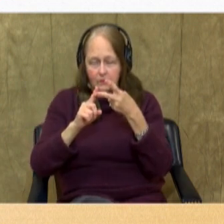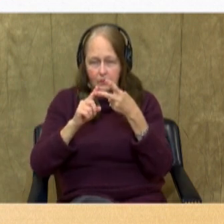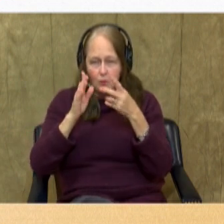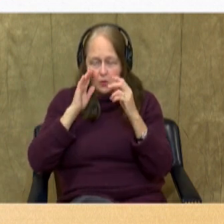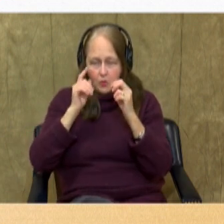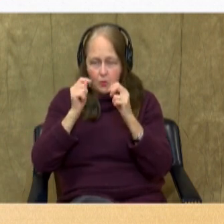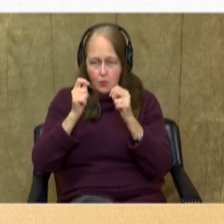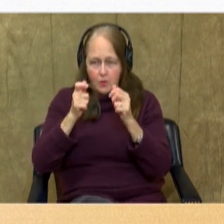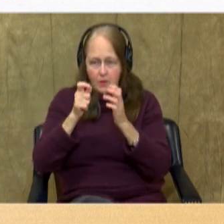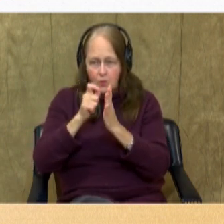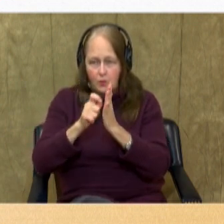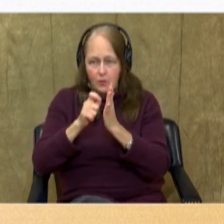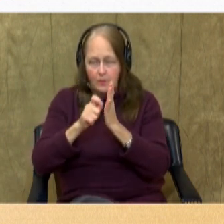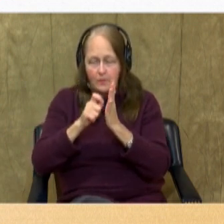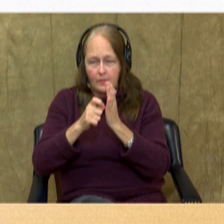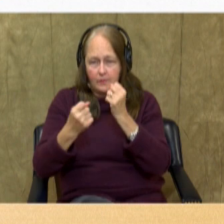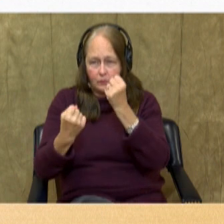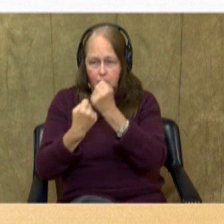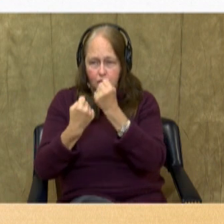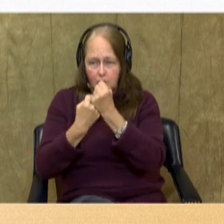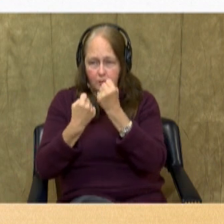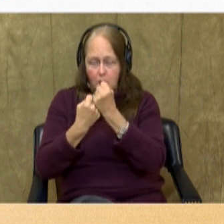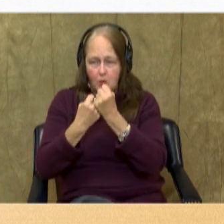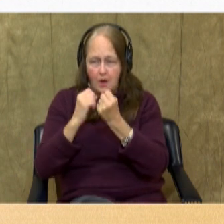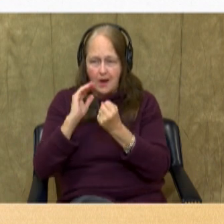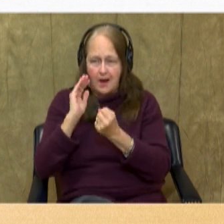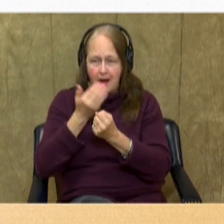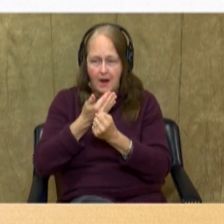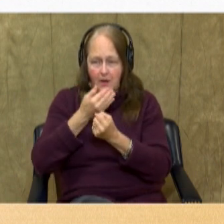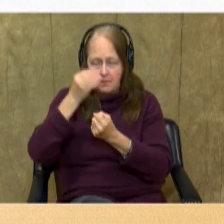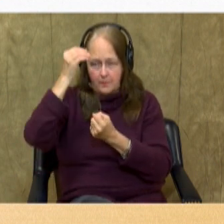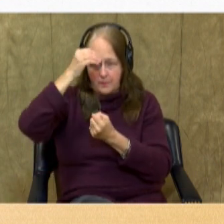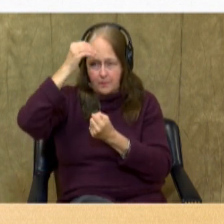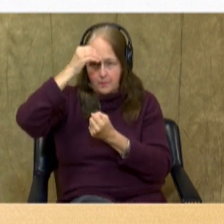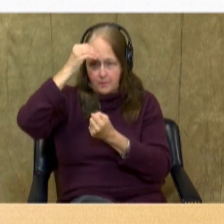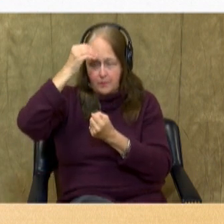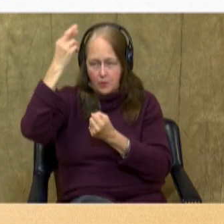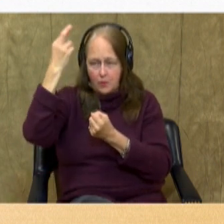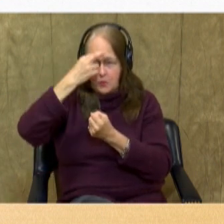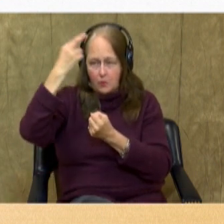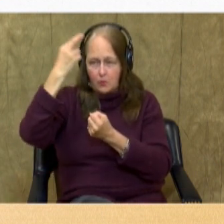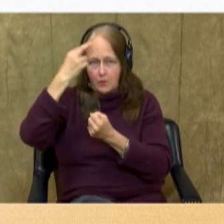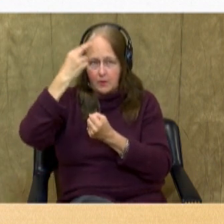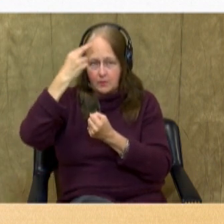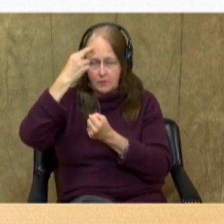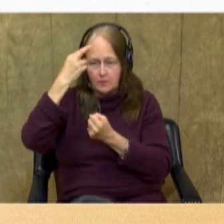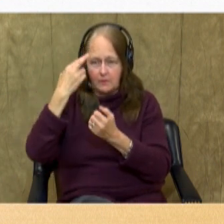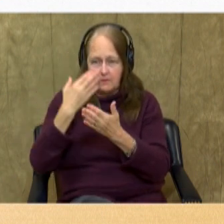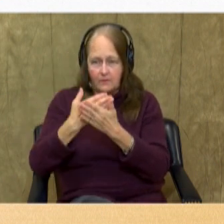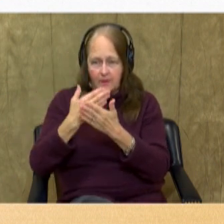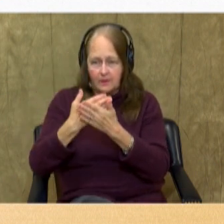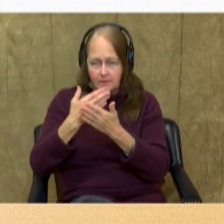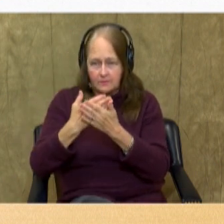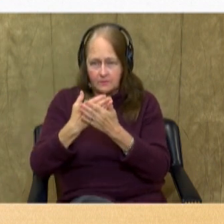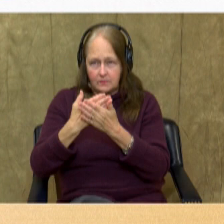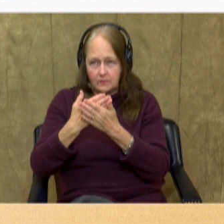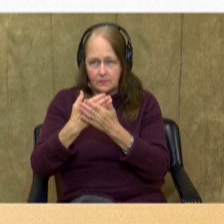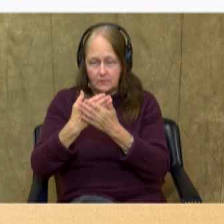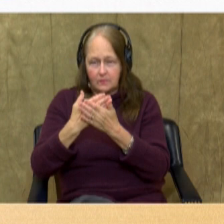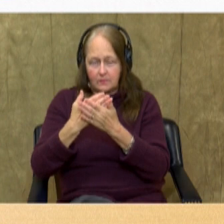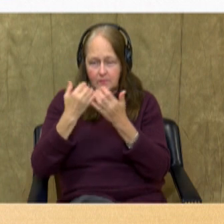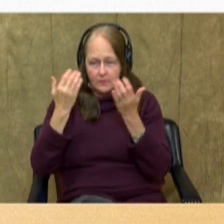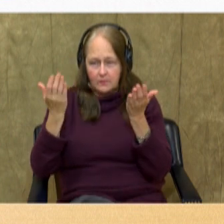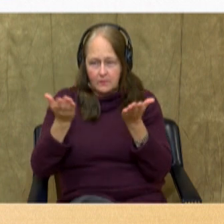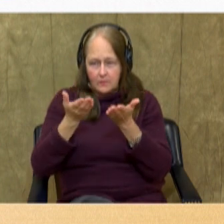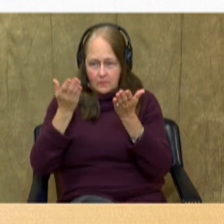quick write. We're going to support our claim with our opinions, meaning our reasons and our facts, our evidence. Very good. Now,